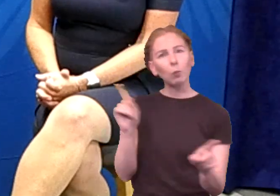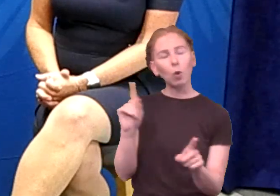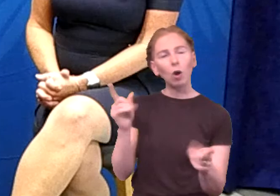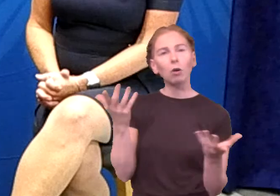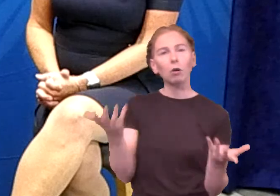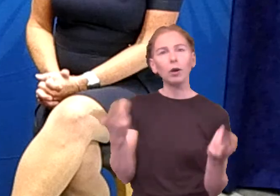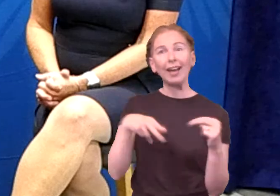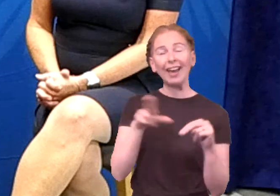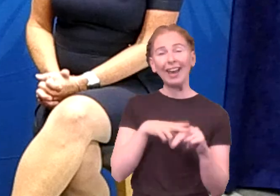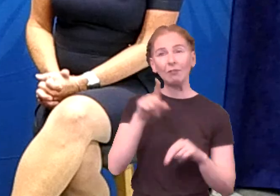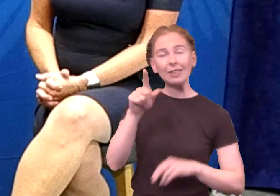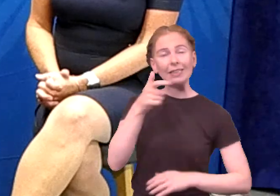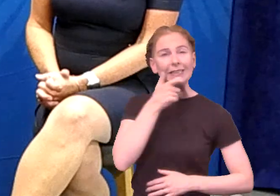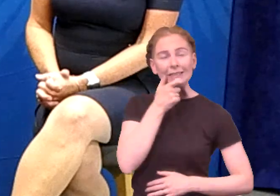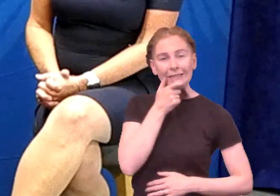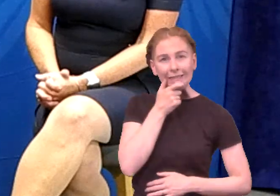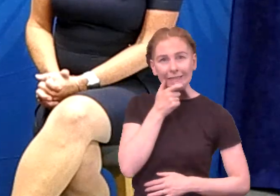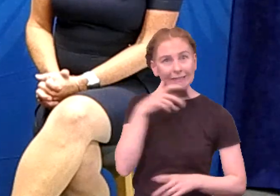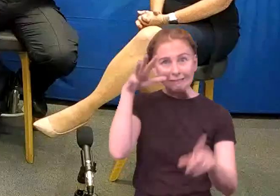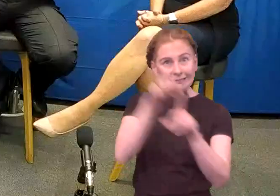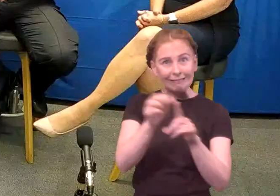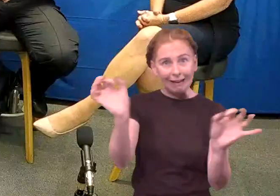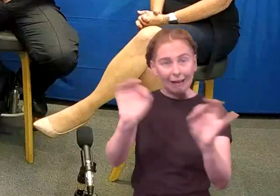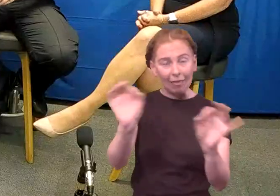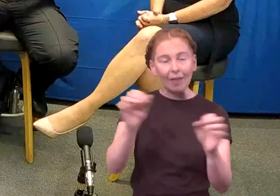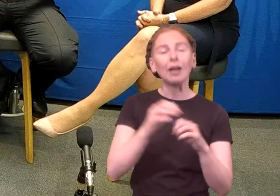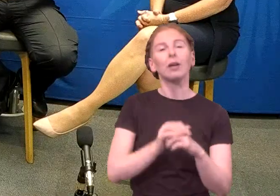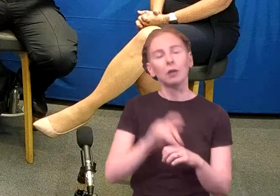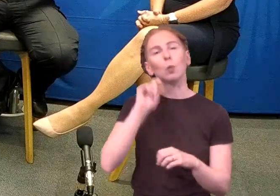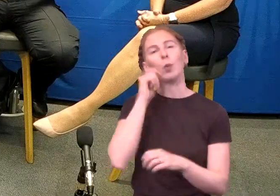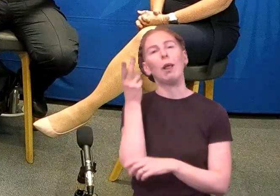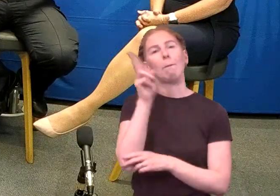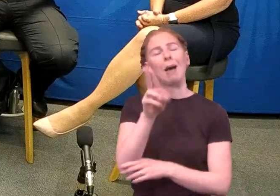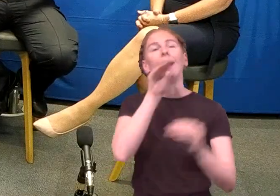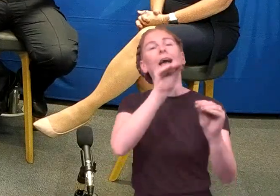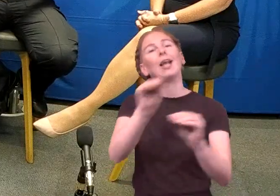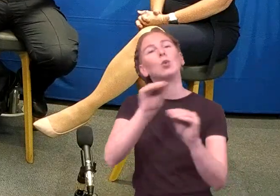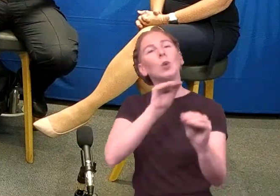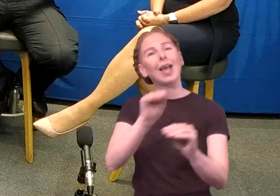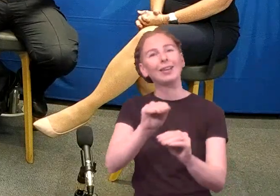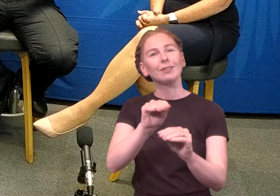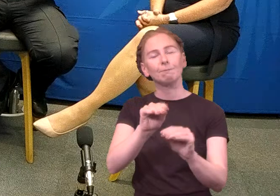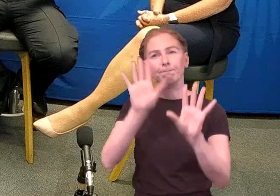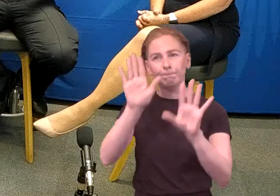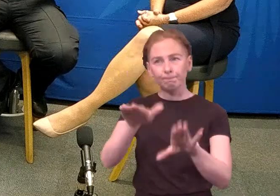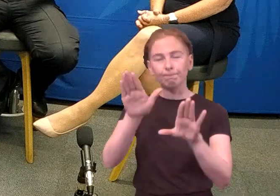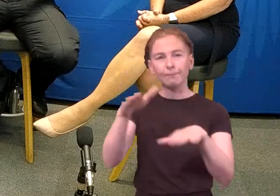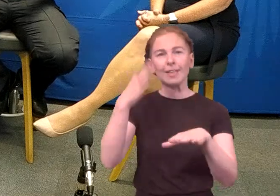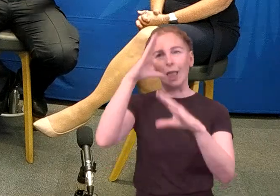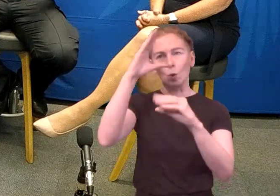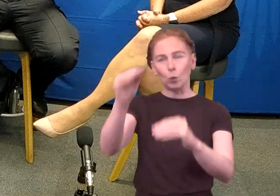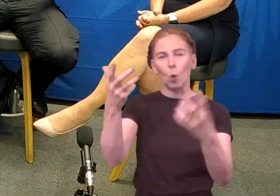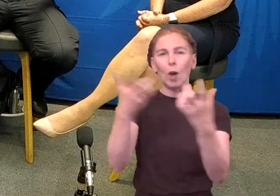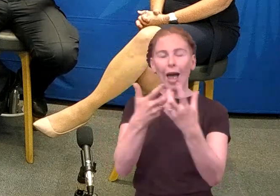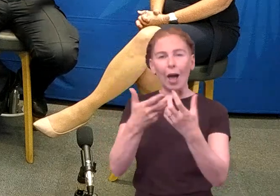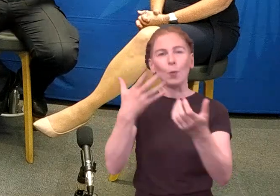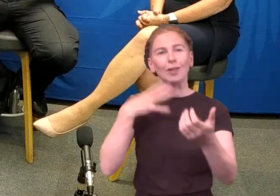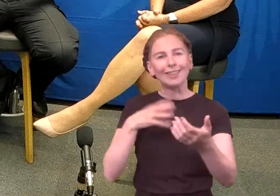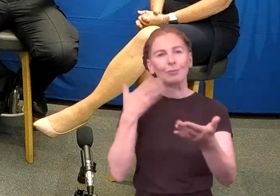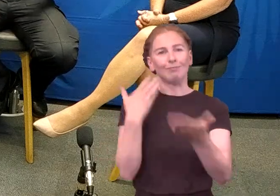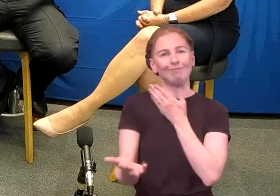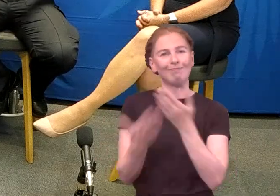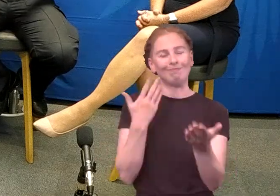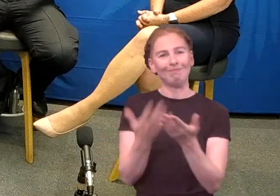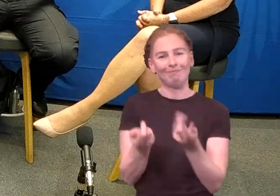these places being used for exploitation. Yeah. Every Aident week has got a different subject, and we'll tailor